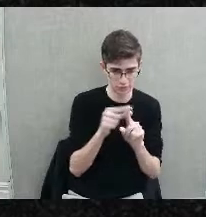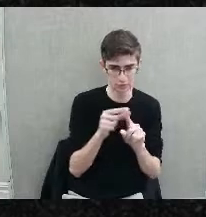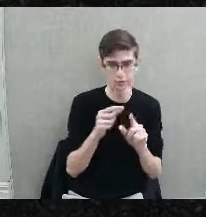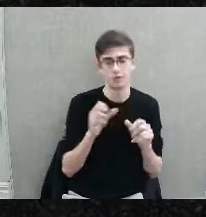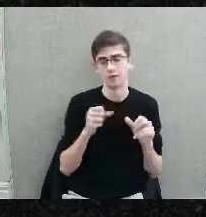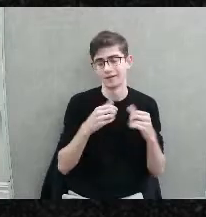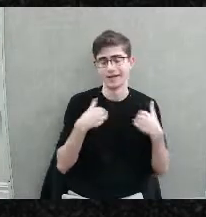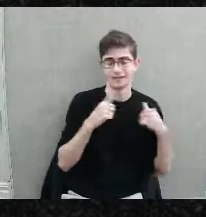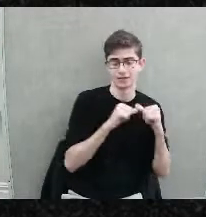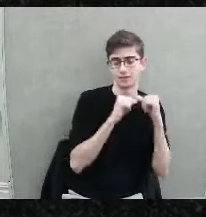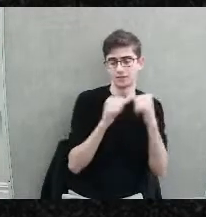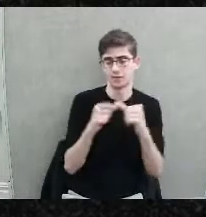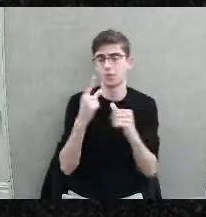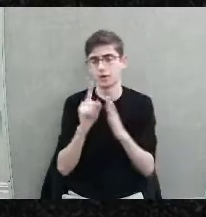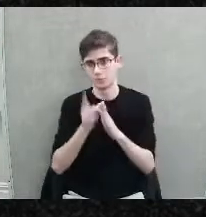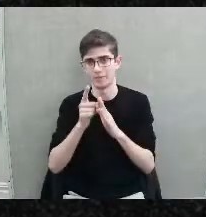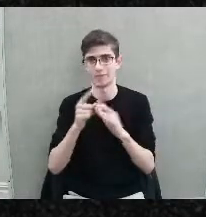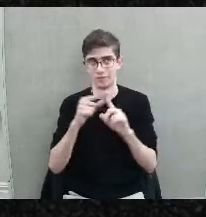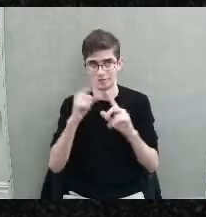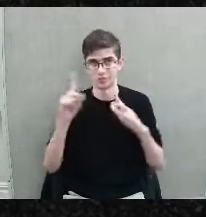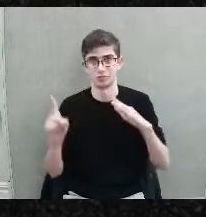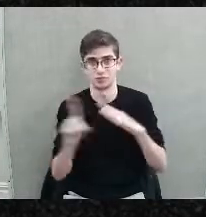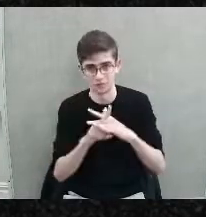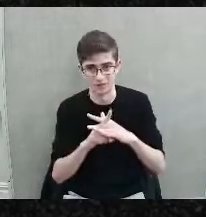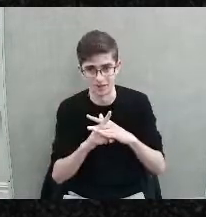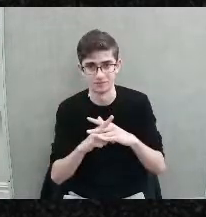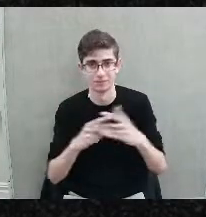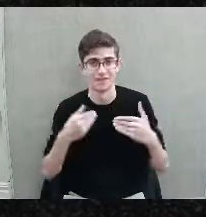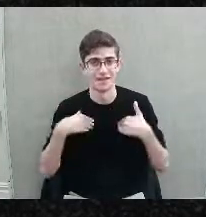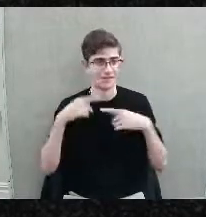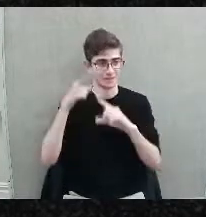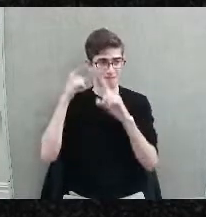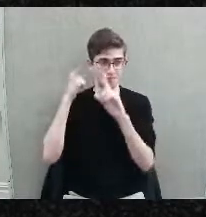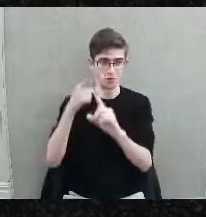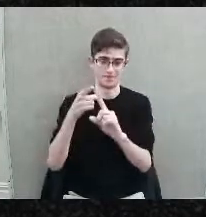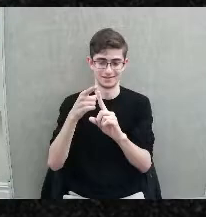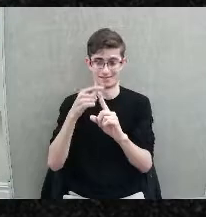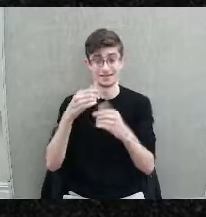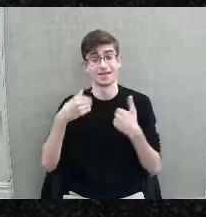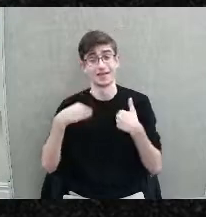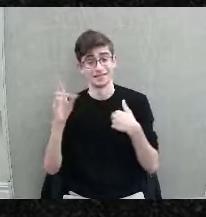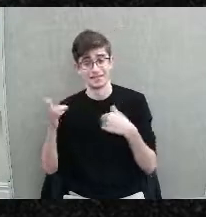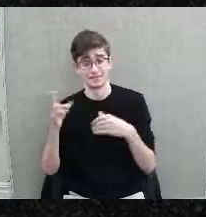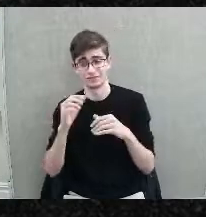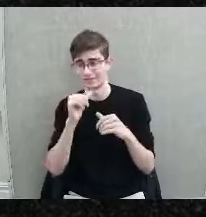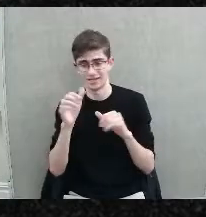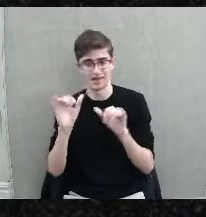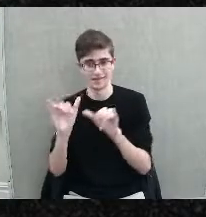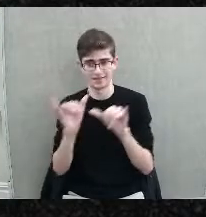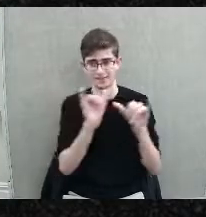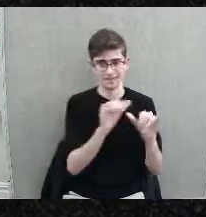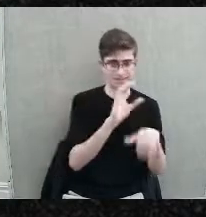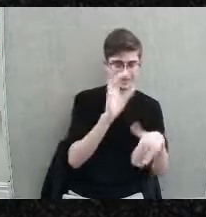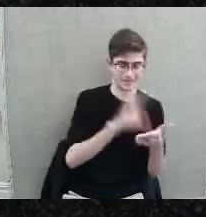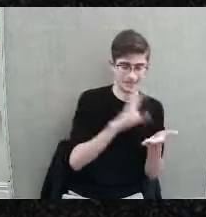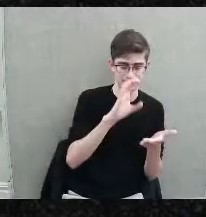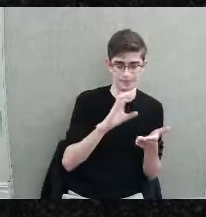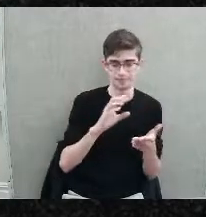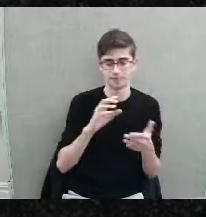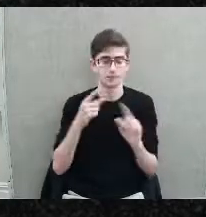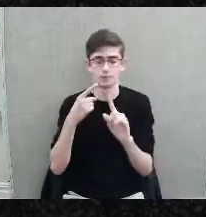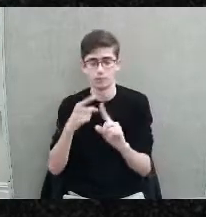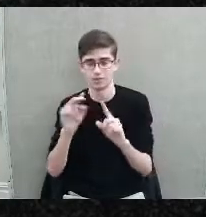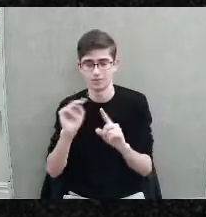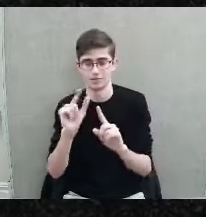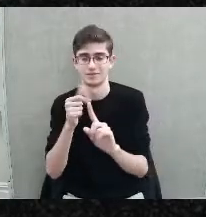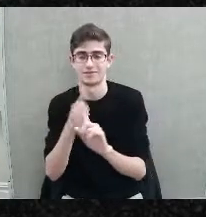where we're talking about something called neoliberalism, which has a history that's not exactly the same as the history. It's a moment in